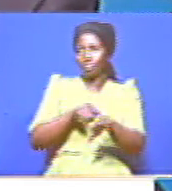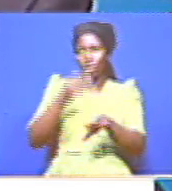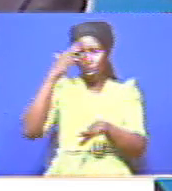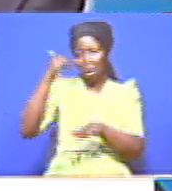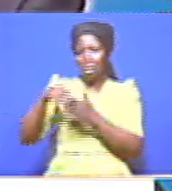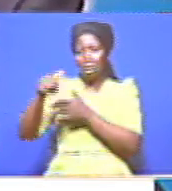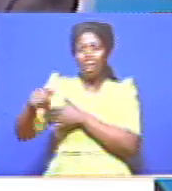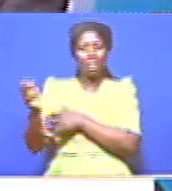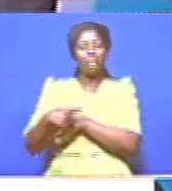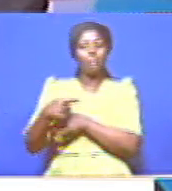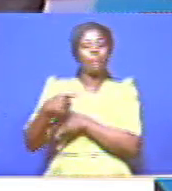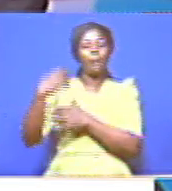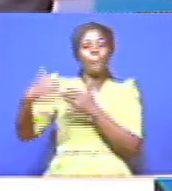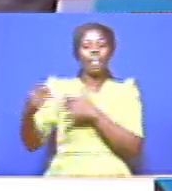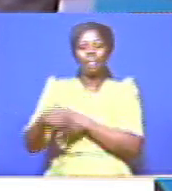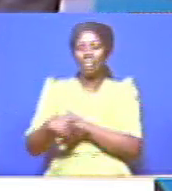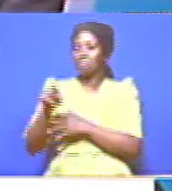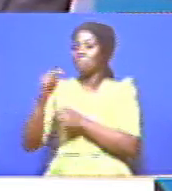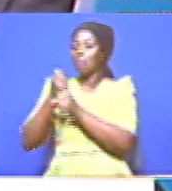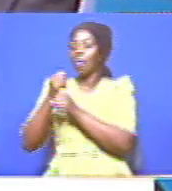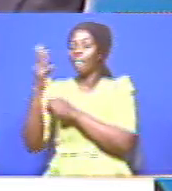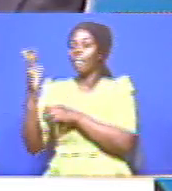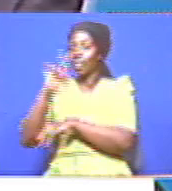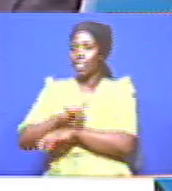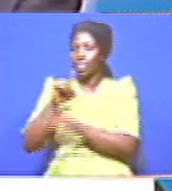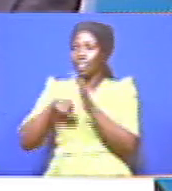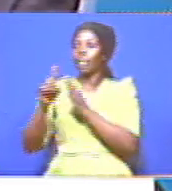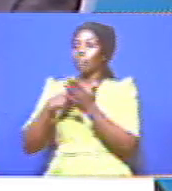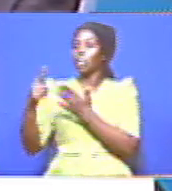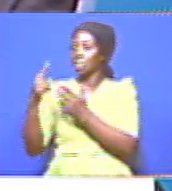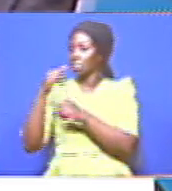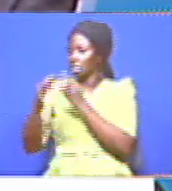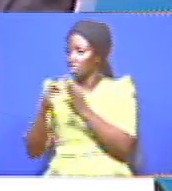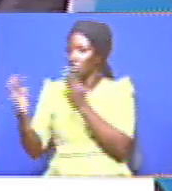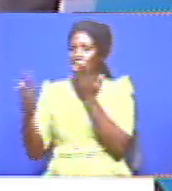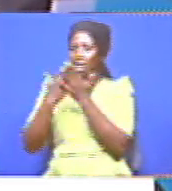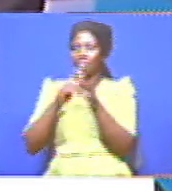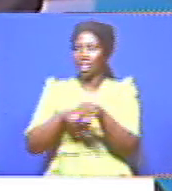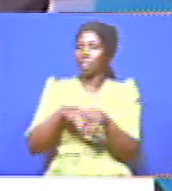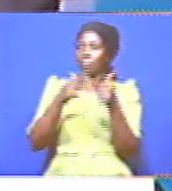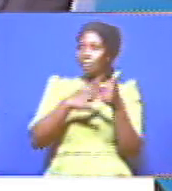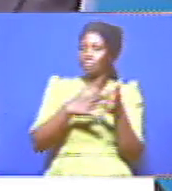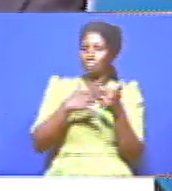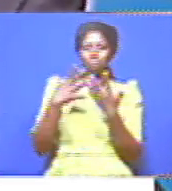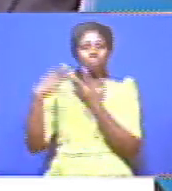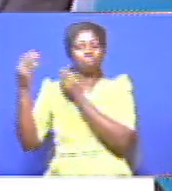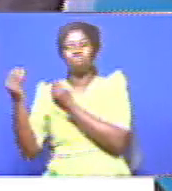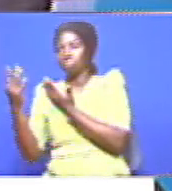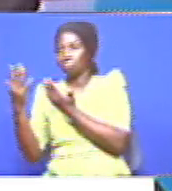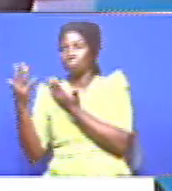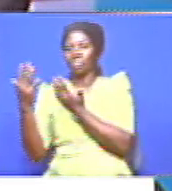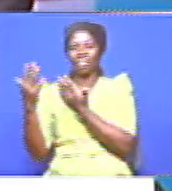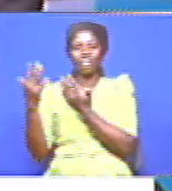month mm-hmm. and you work 5 days in a week. Mm-hmm. If you come at 9 or at 10 and mm-hmm. then leave at 4 mm-hmm. or whatever, take you